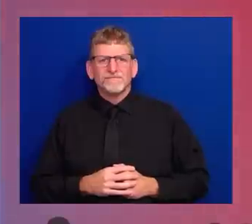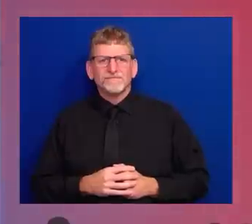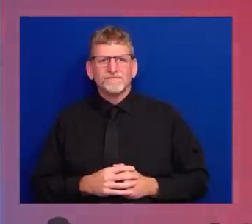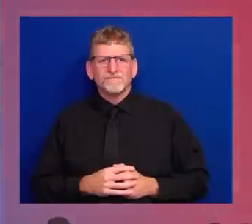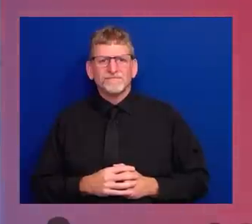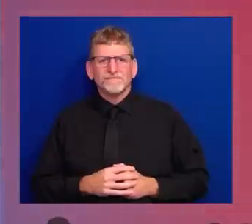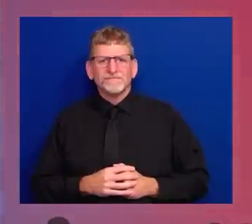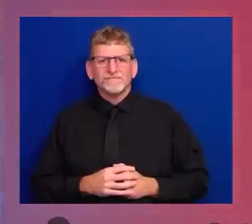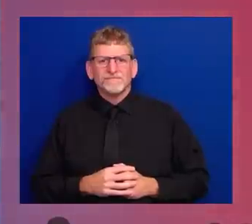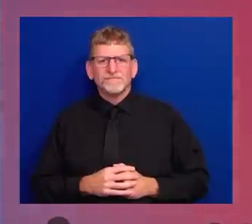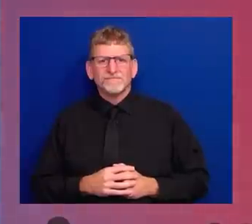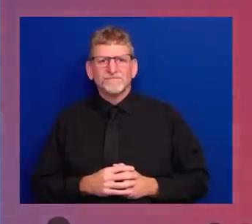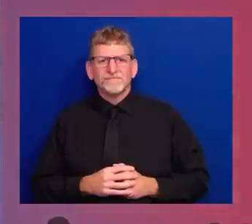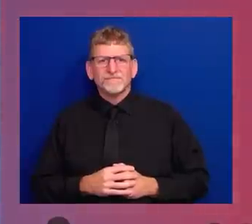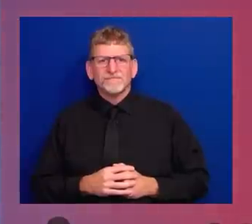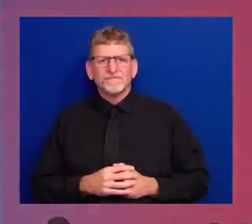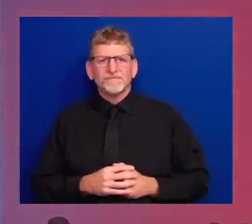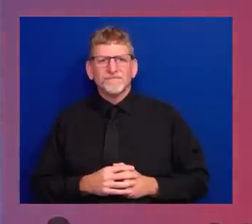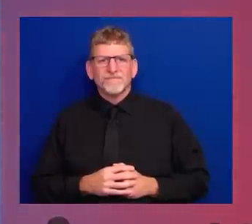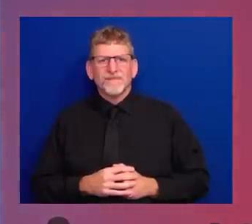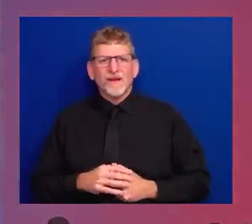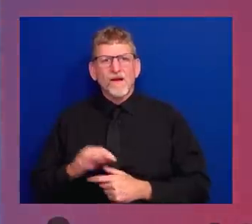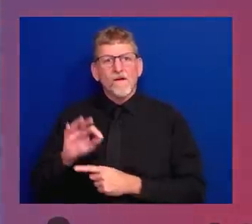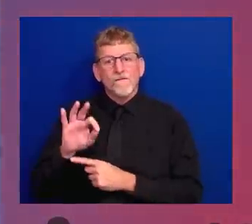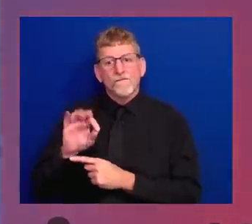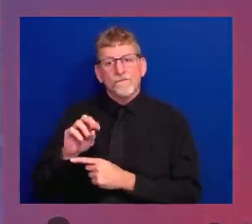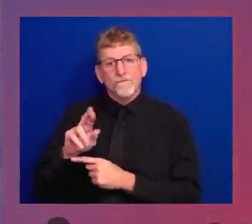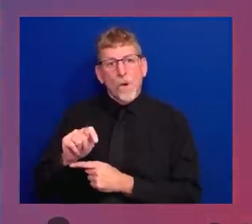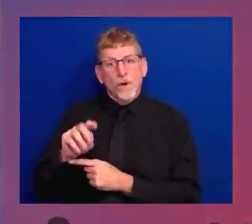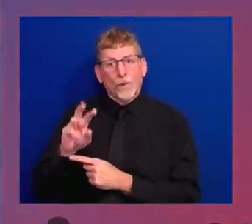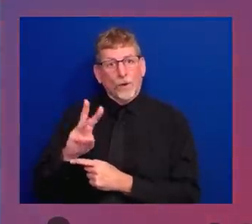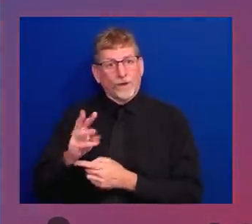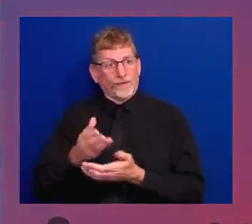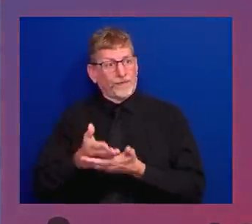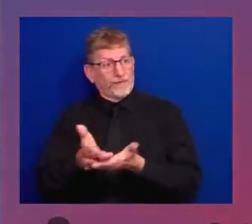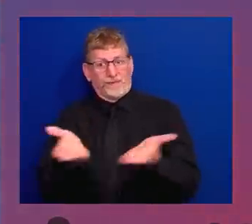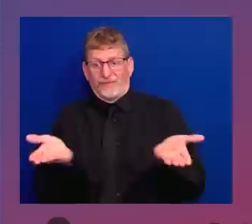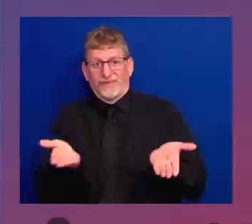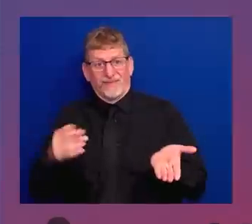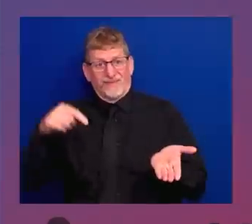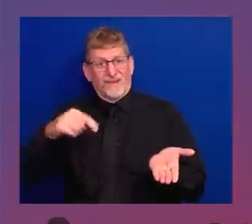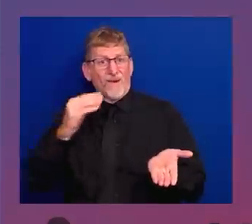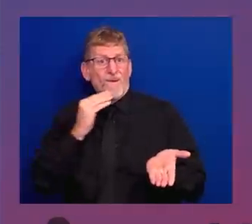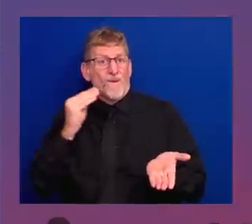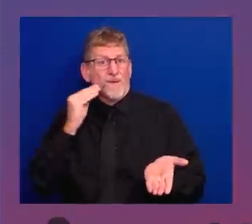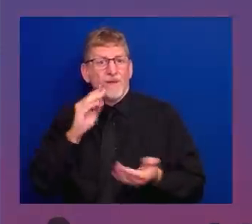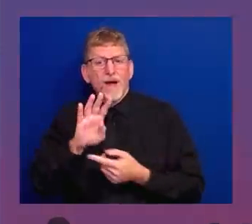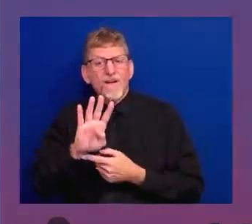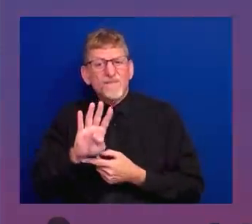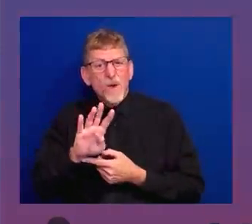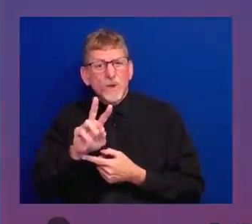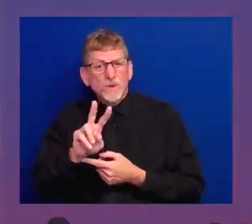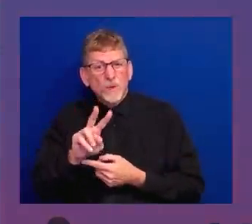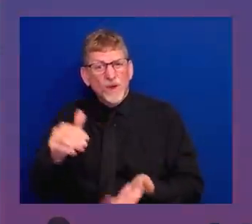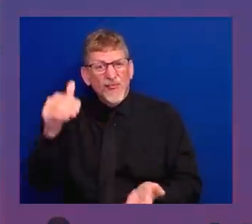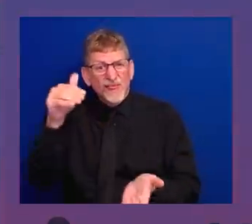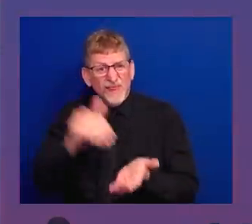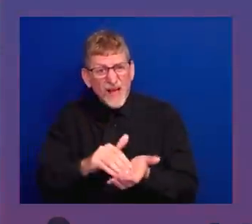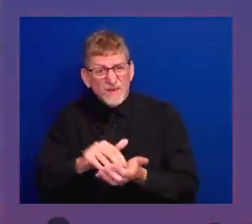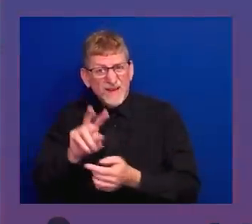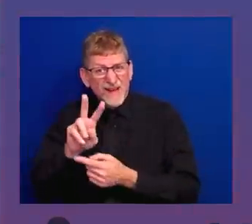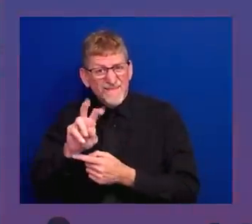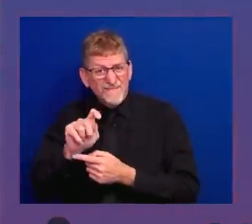Fort Worth is home to some 42,000 veterans. And as a community, we strive every day to make sure